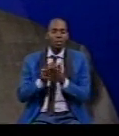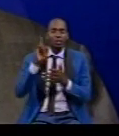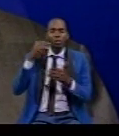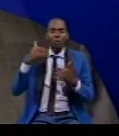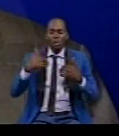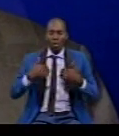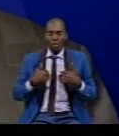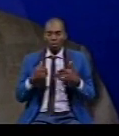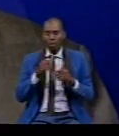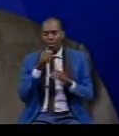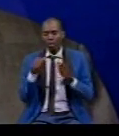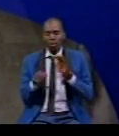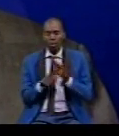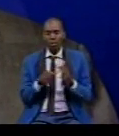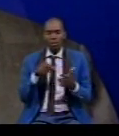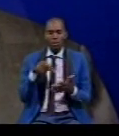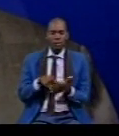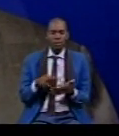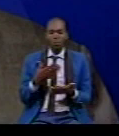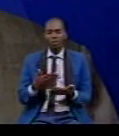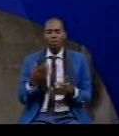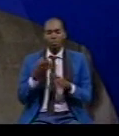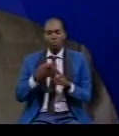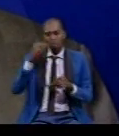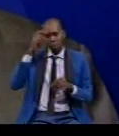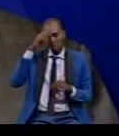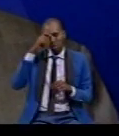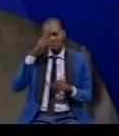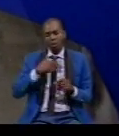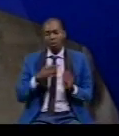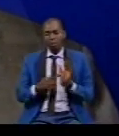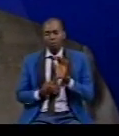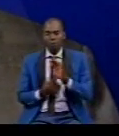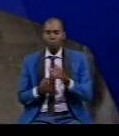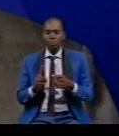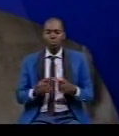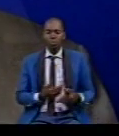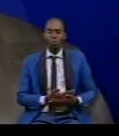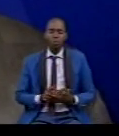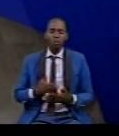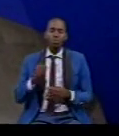that leads to confession, the